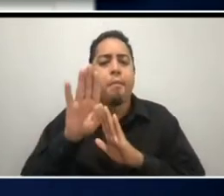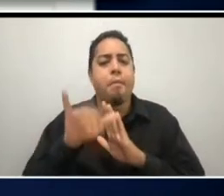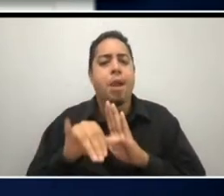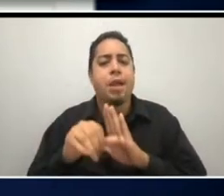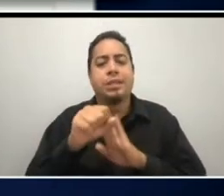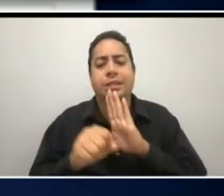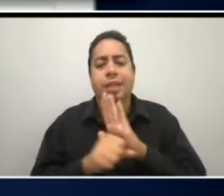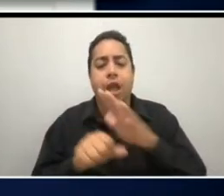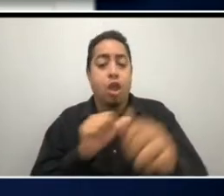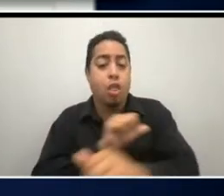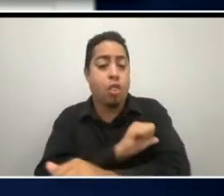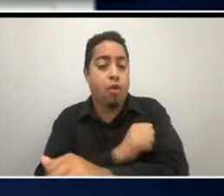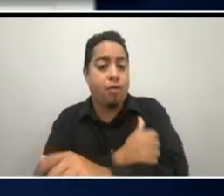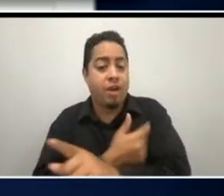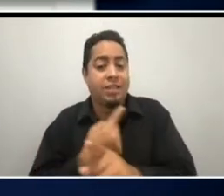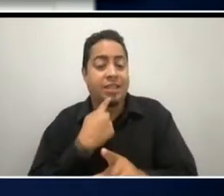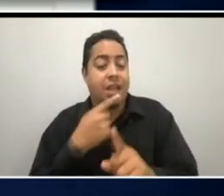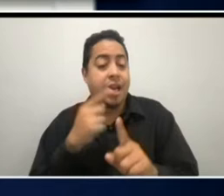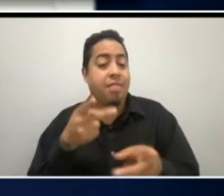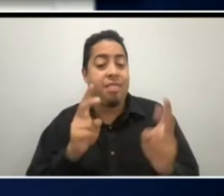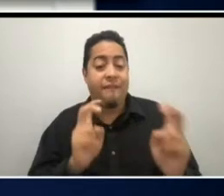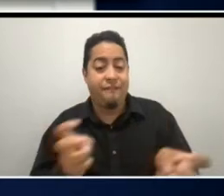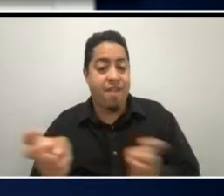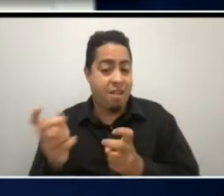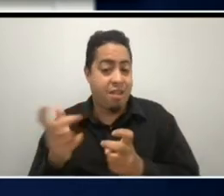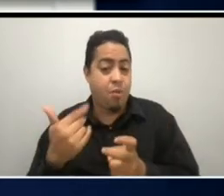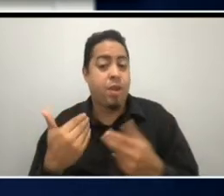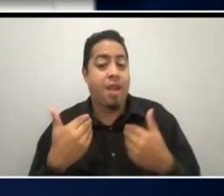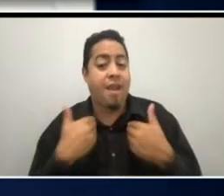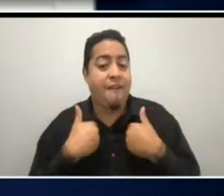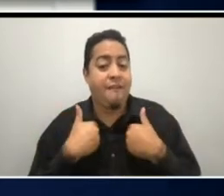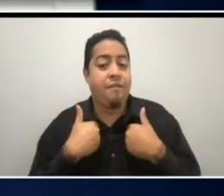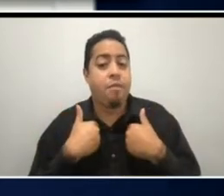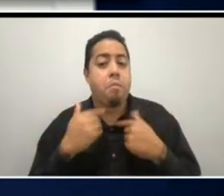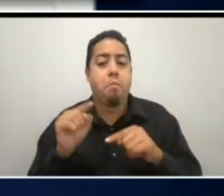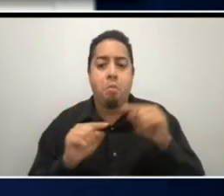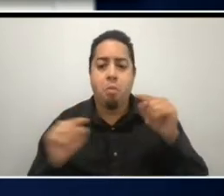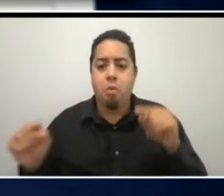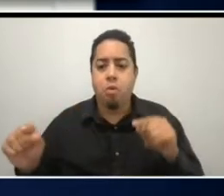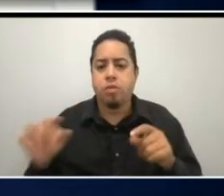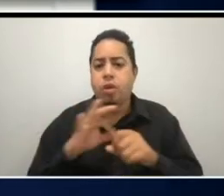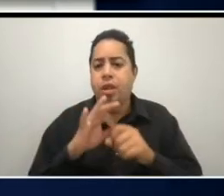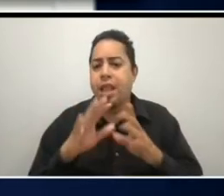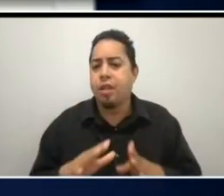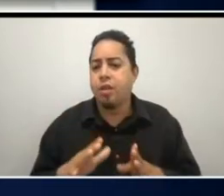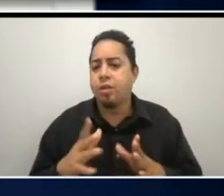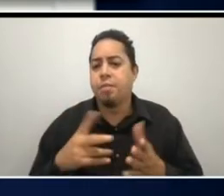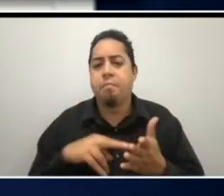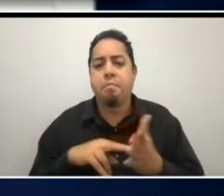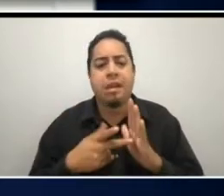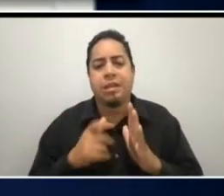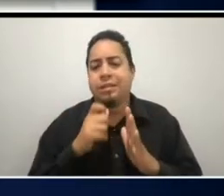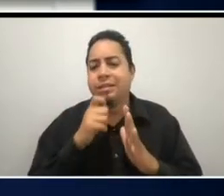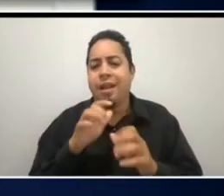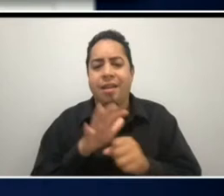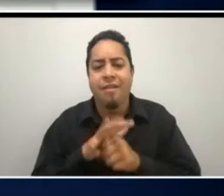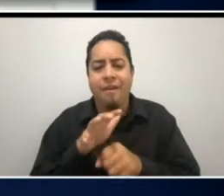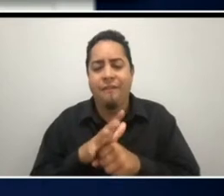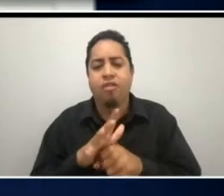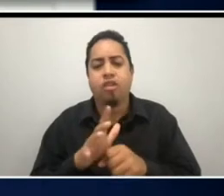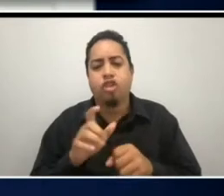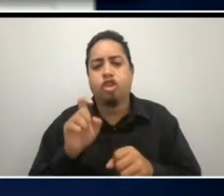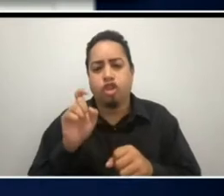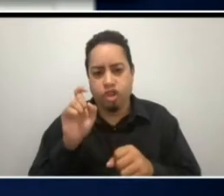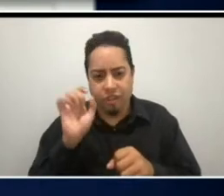the fact that we have multiple slates of electors demonstrates the uncertainty of either. That should be enough. He urged that Pence